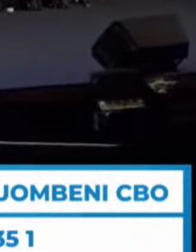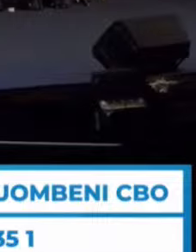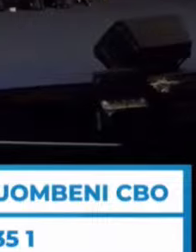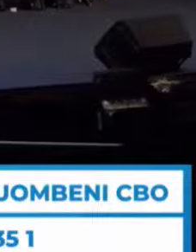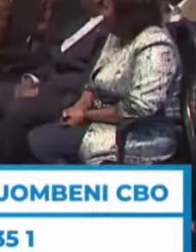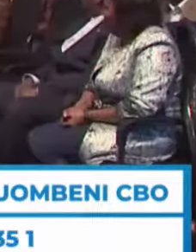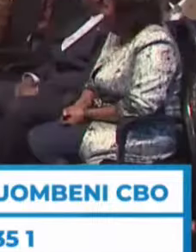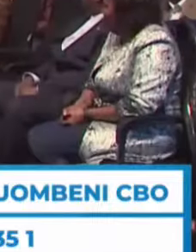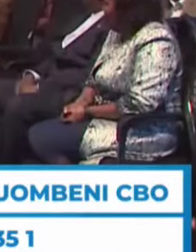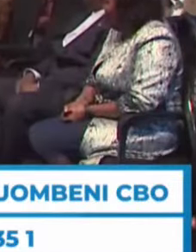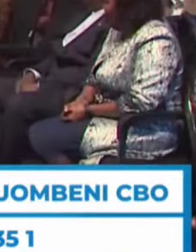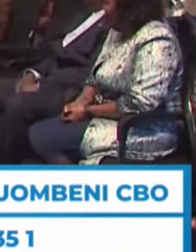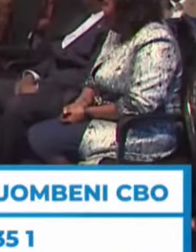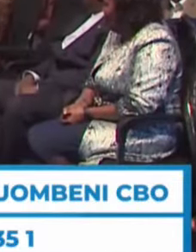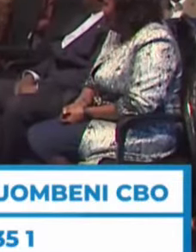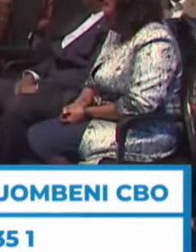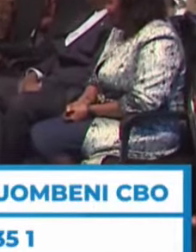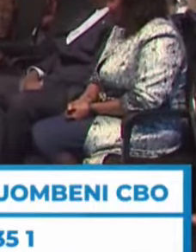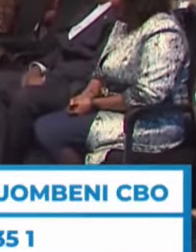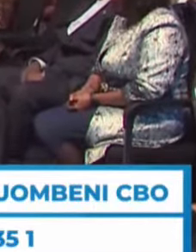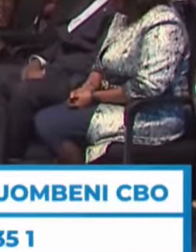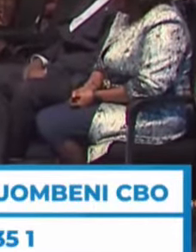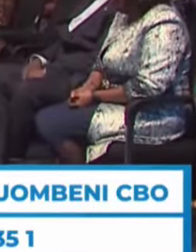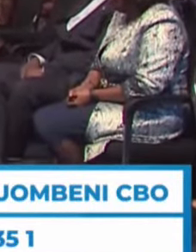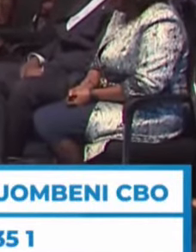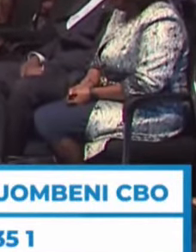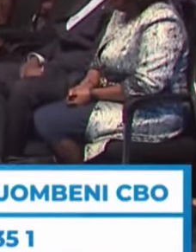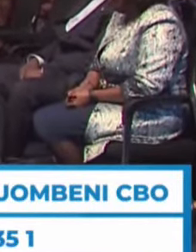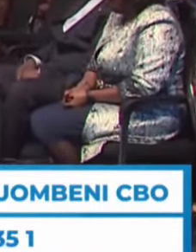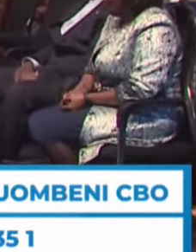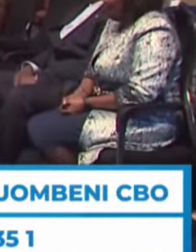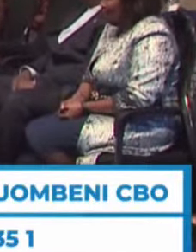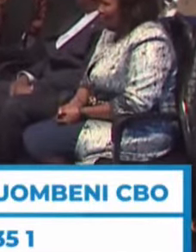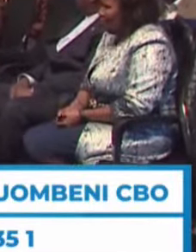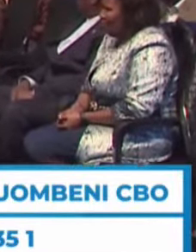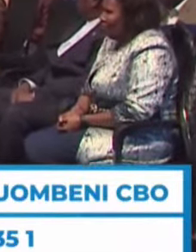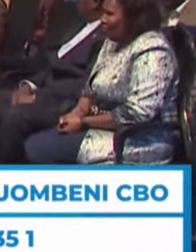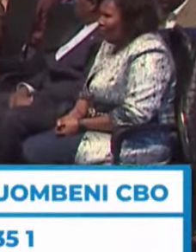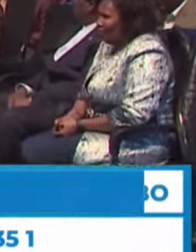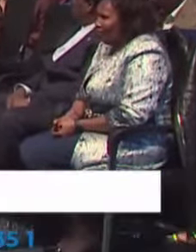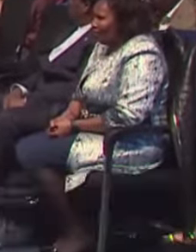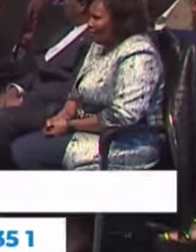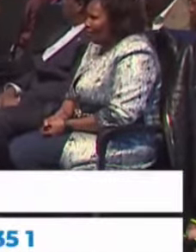obedience to the teaching that you taught us we begin to sew and believe